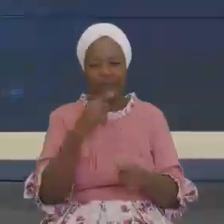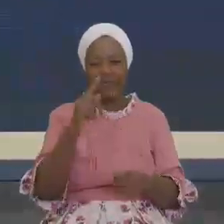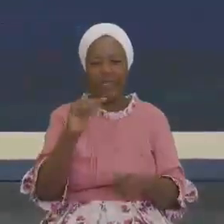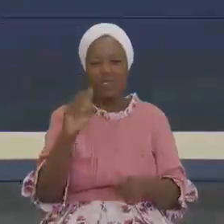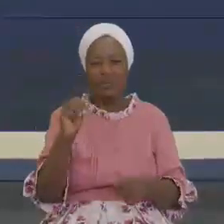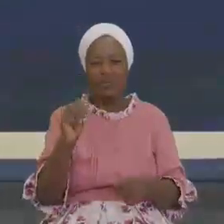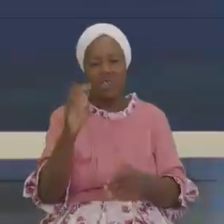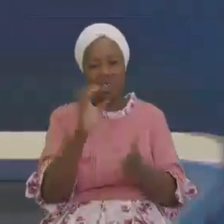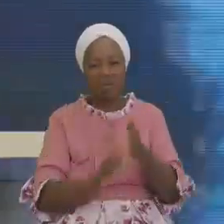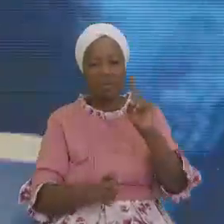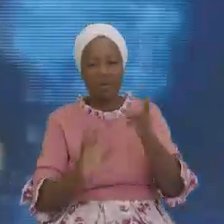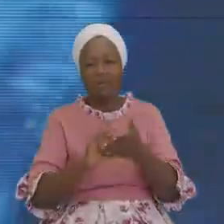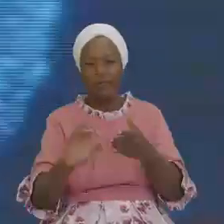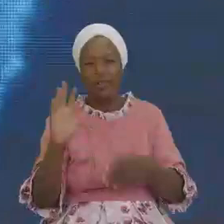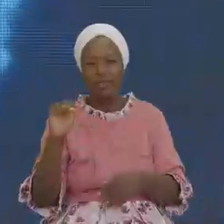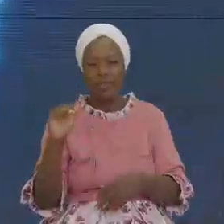15.